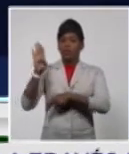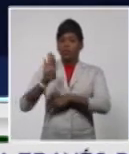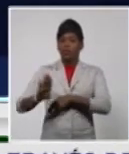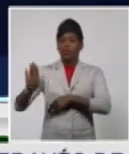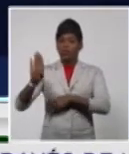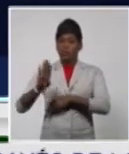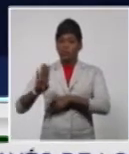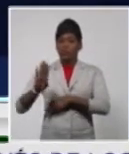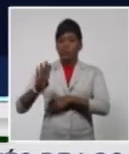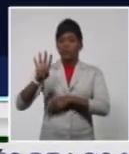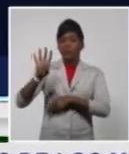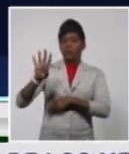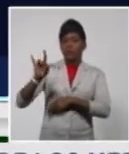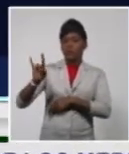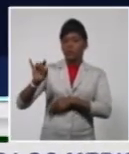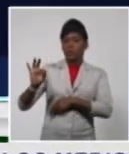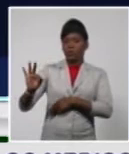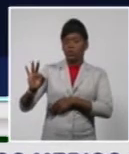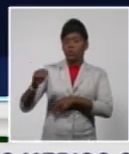395 in the Naval Hospital,